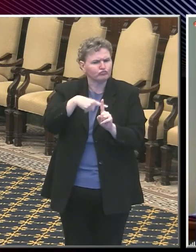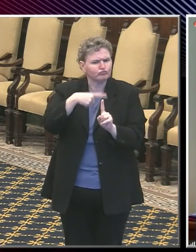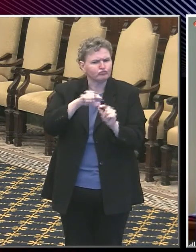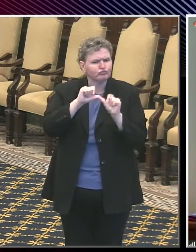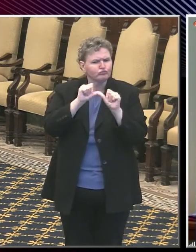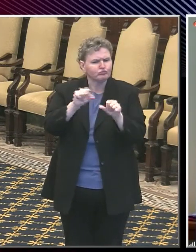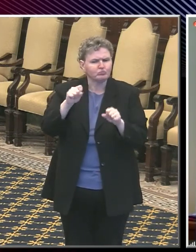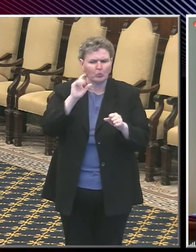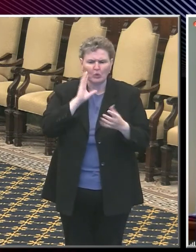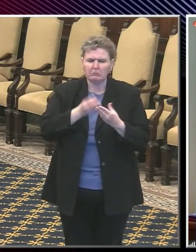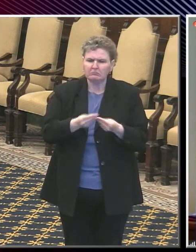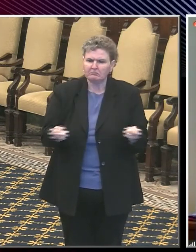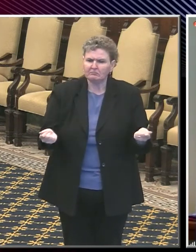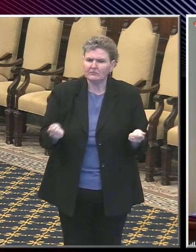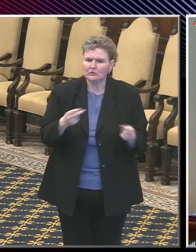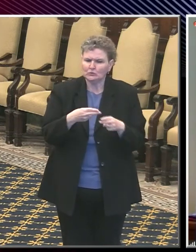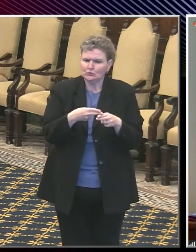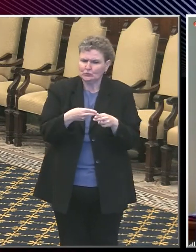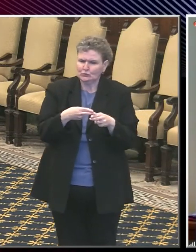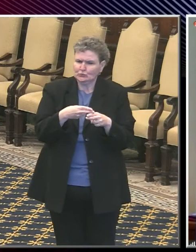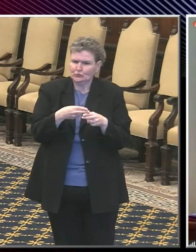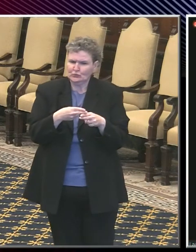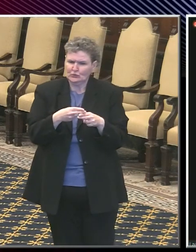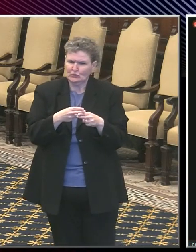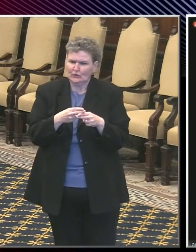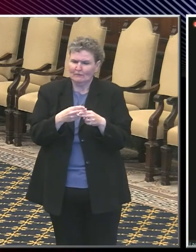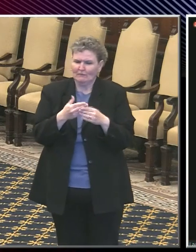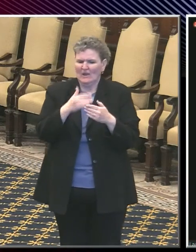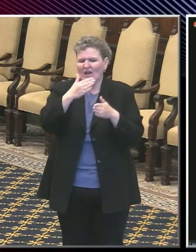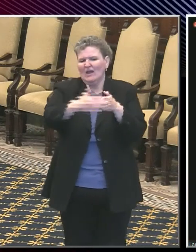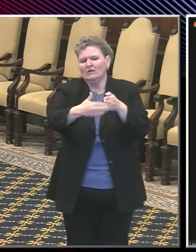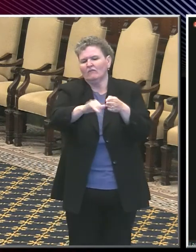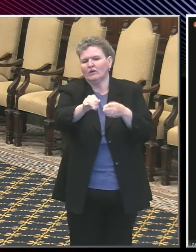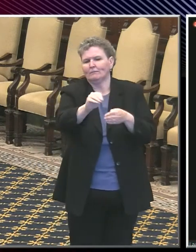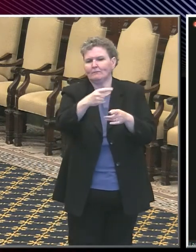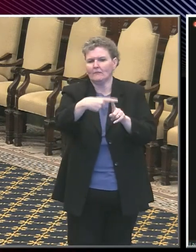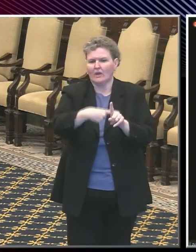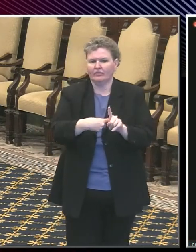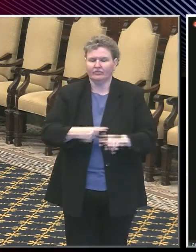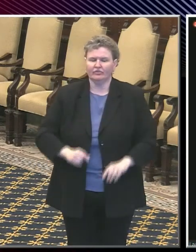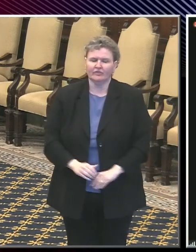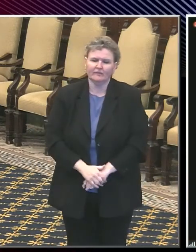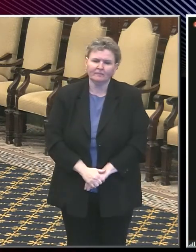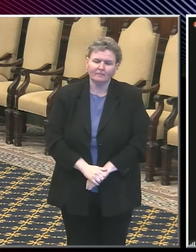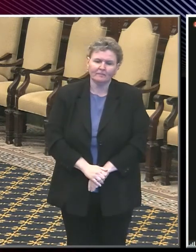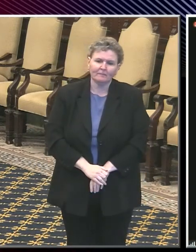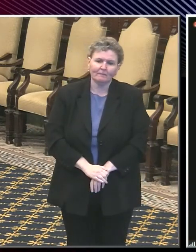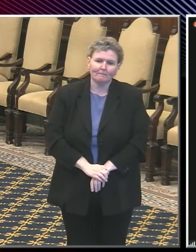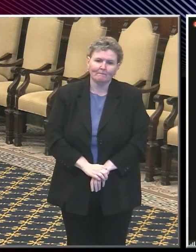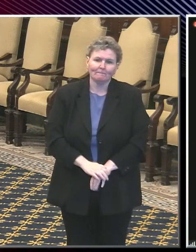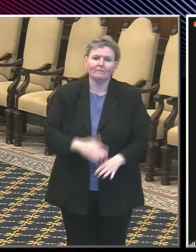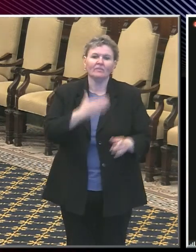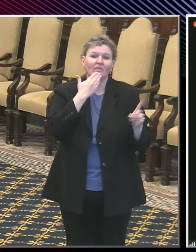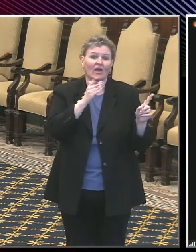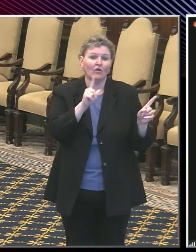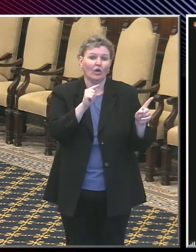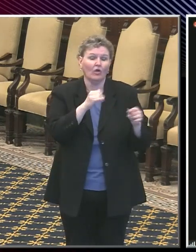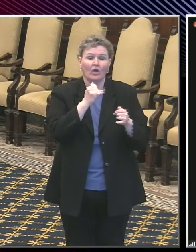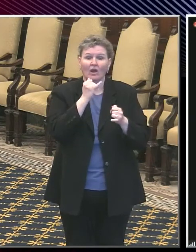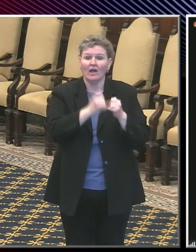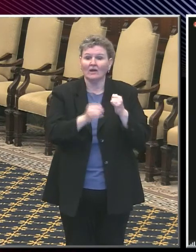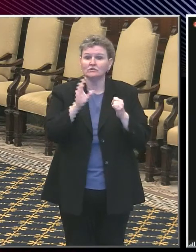June 1st. Have all of those people in that kind of first group, I guess, been notified, and how many were